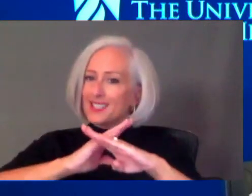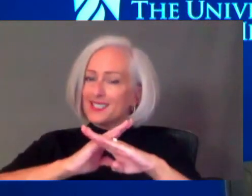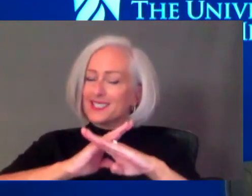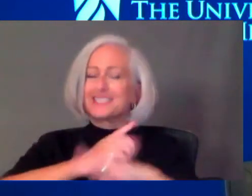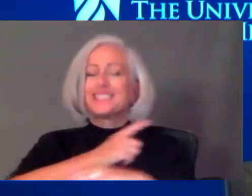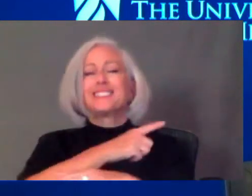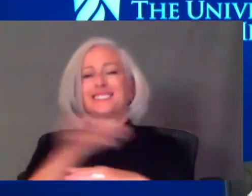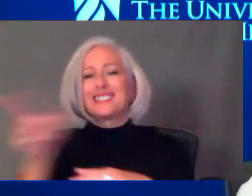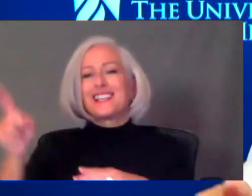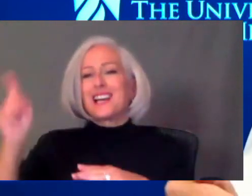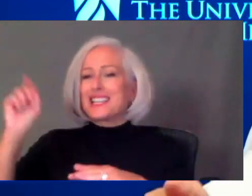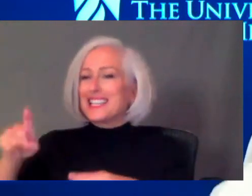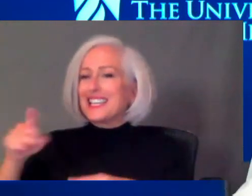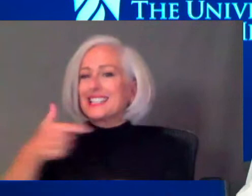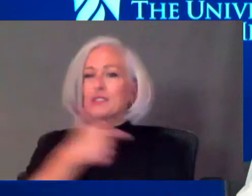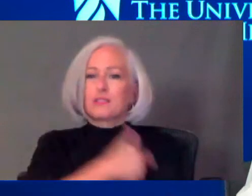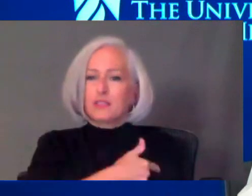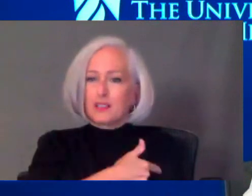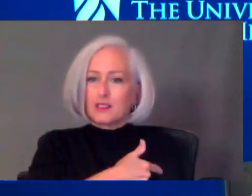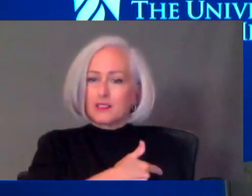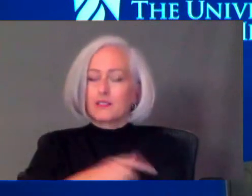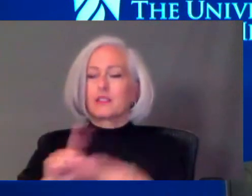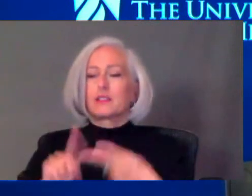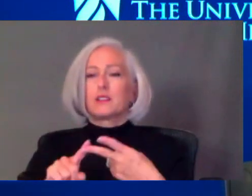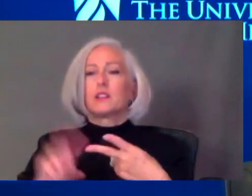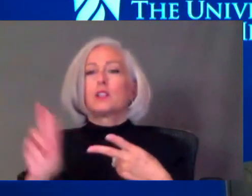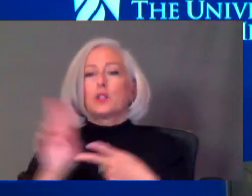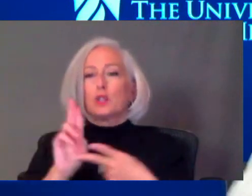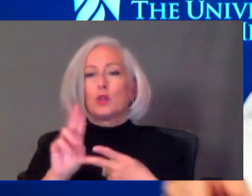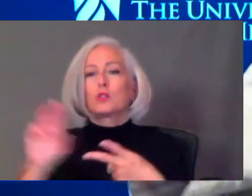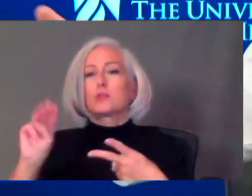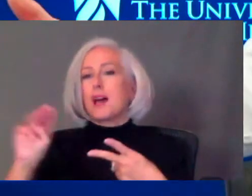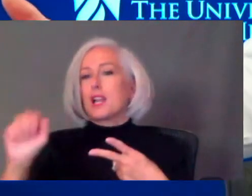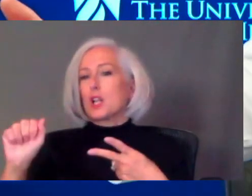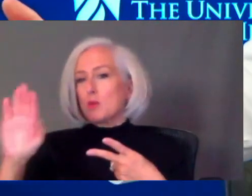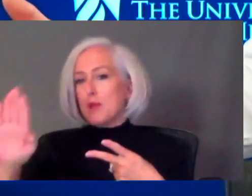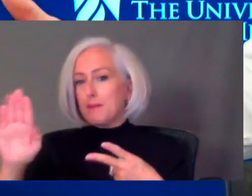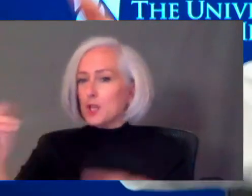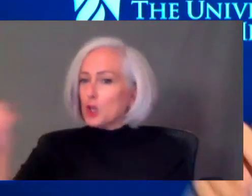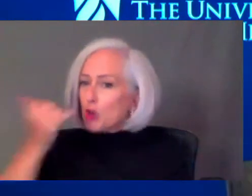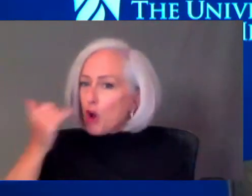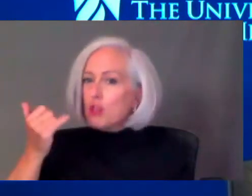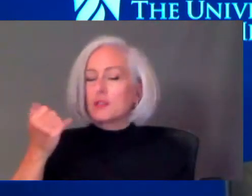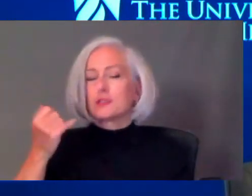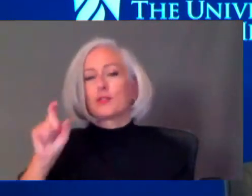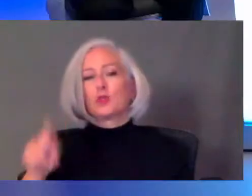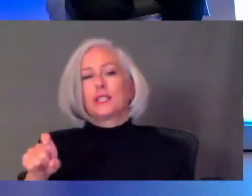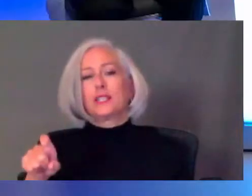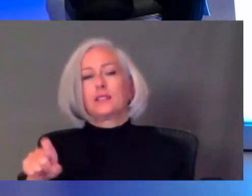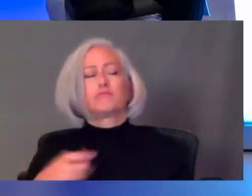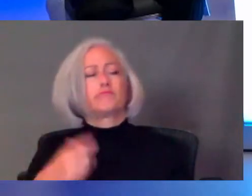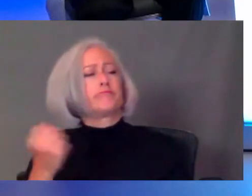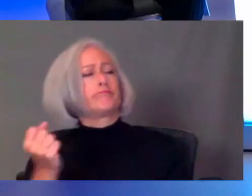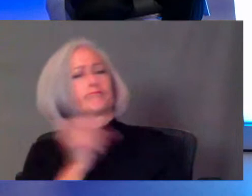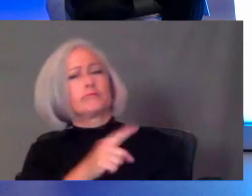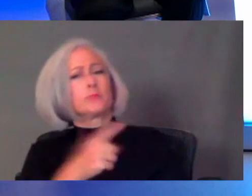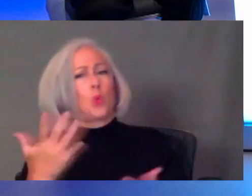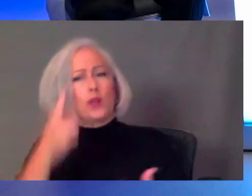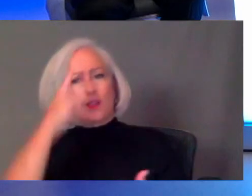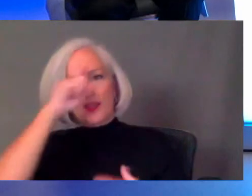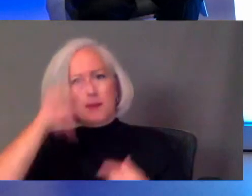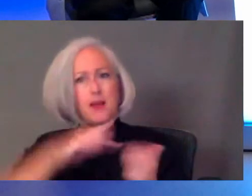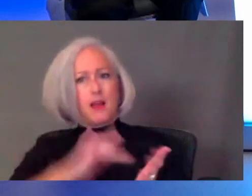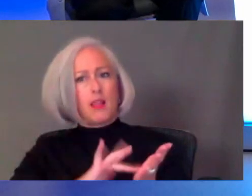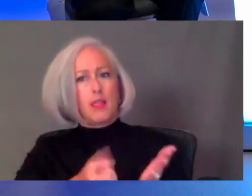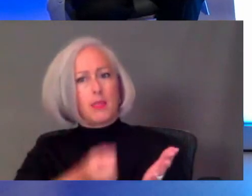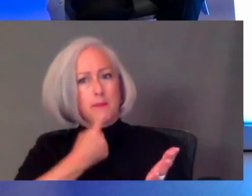we study 100 patients in each arm. We then close the study, and we analyze the data. And for the oral